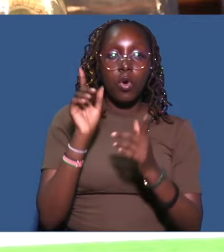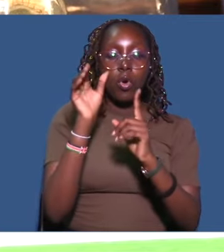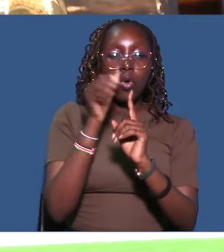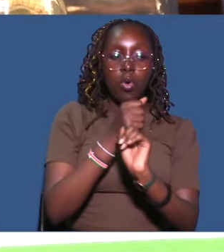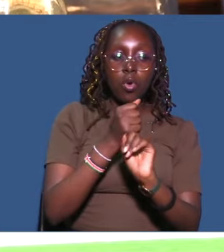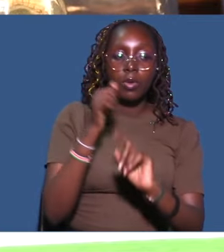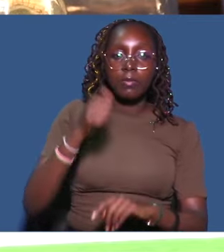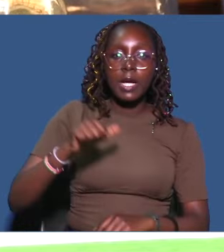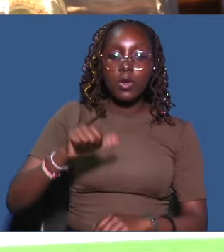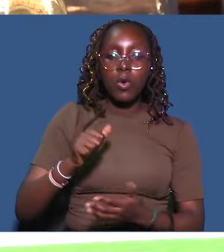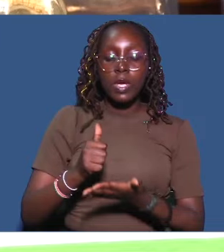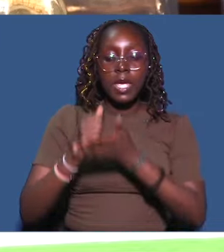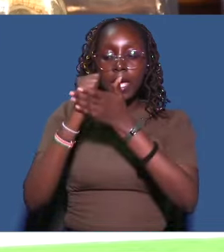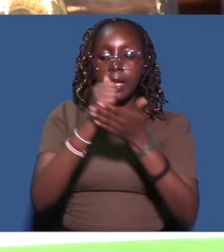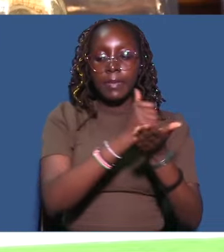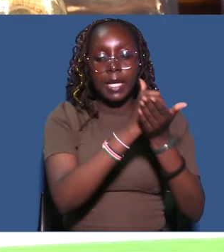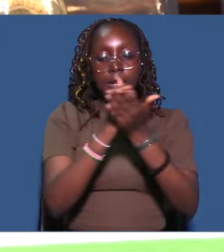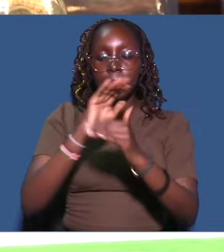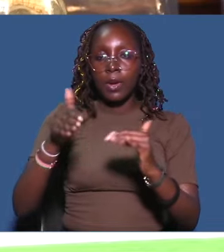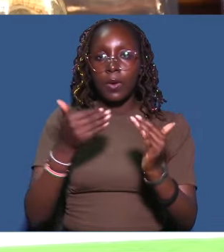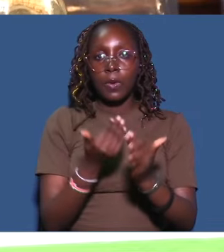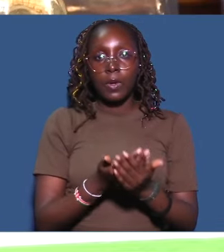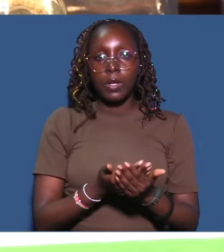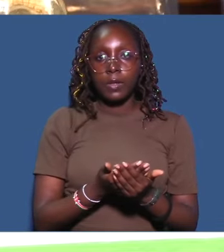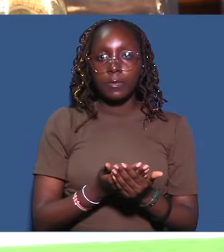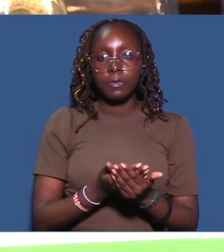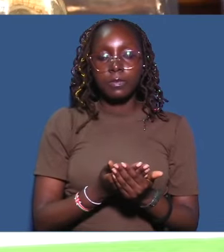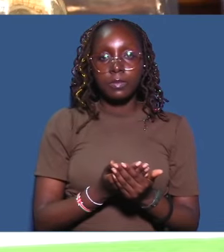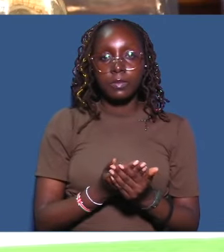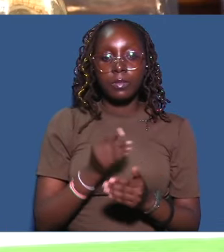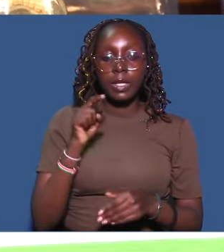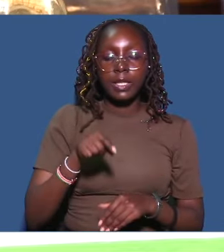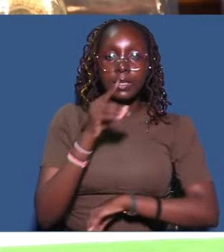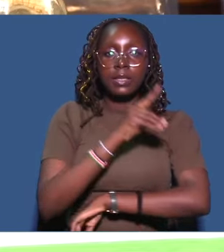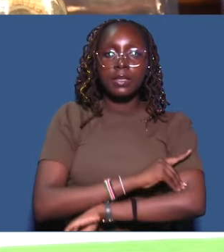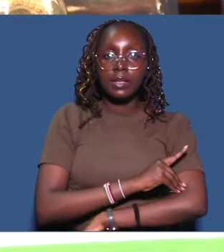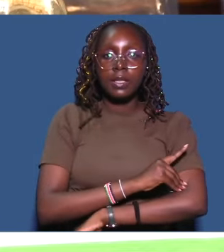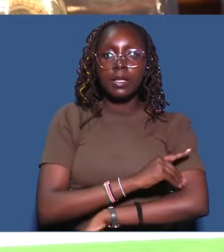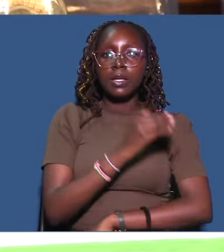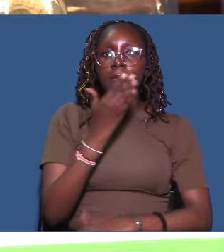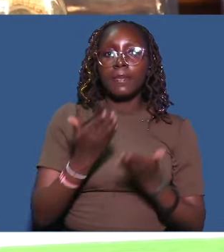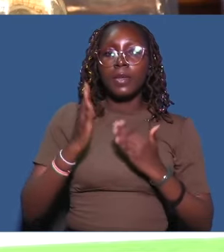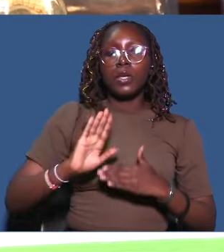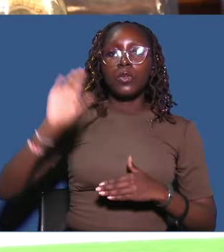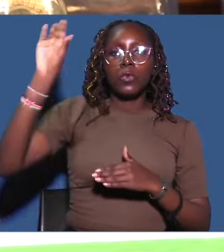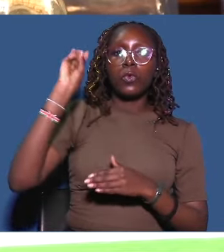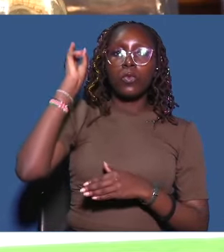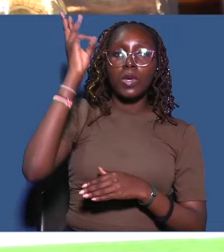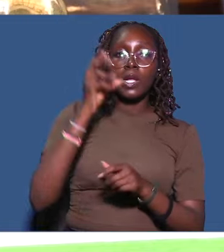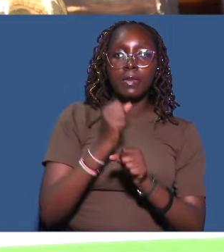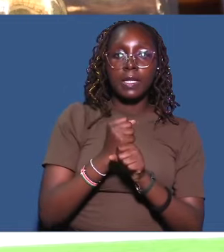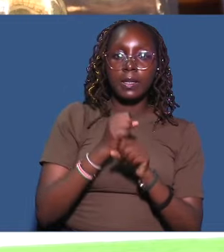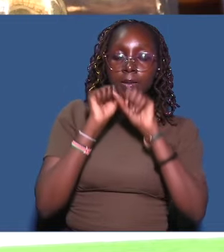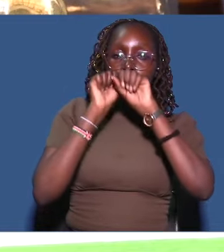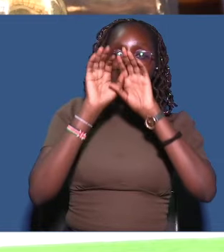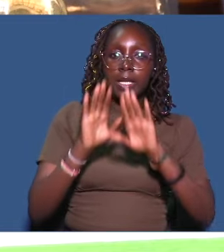available to give them charge to continue running towards what's lying ahead. This day, may your will be done.